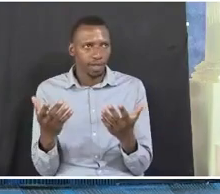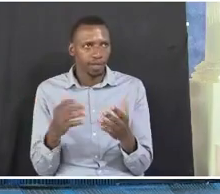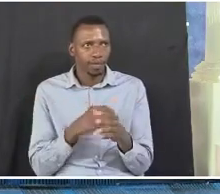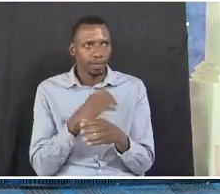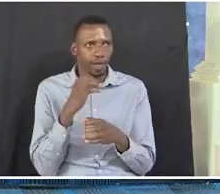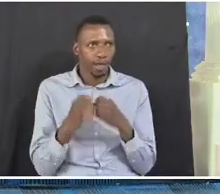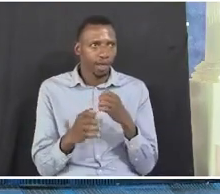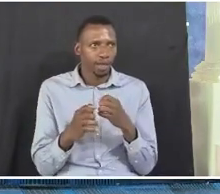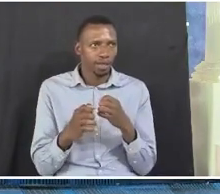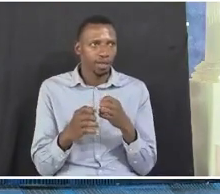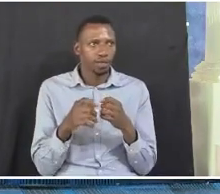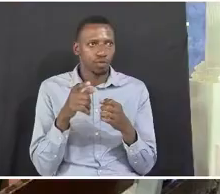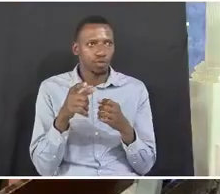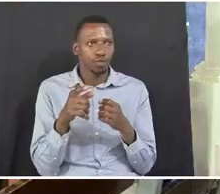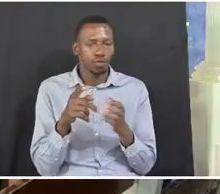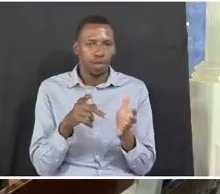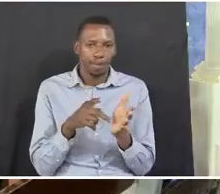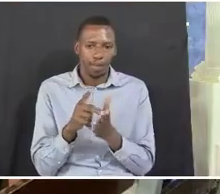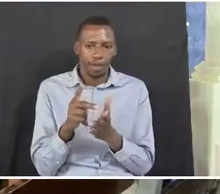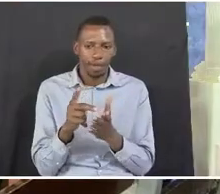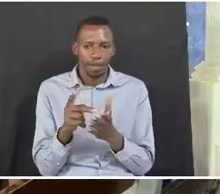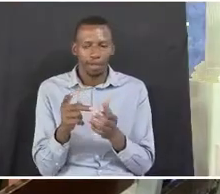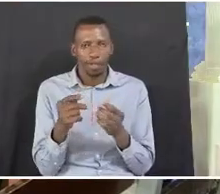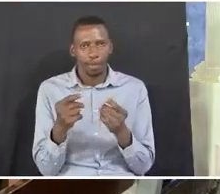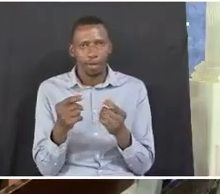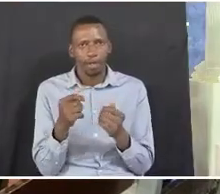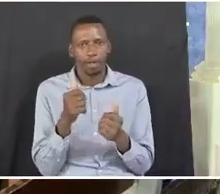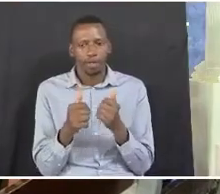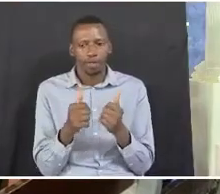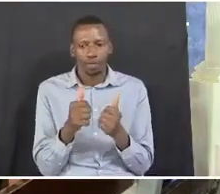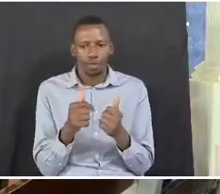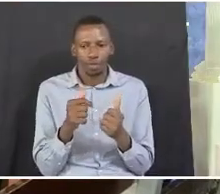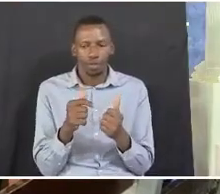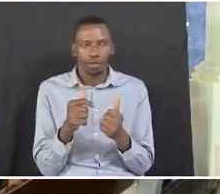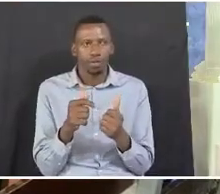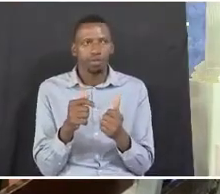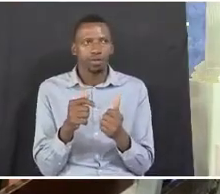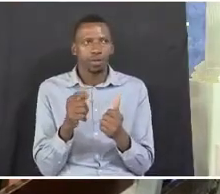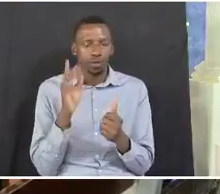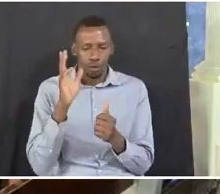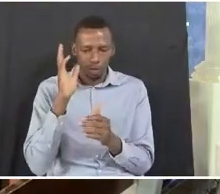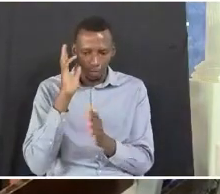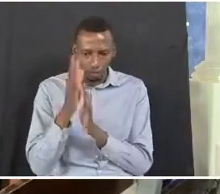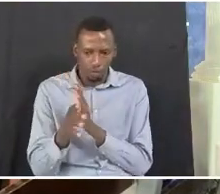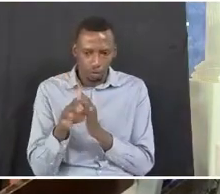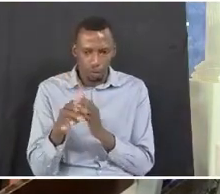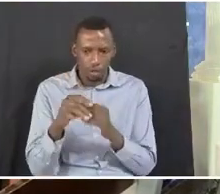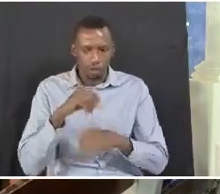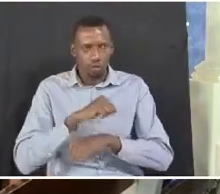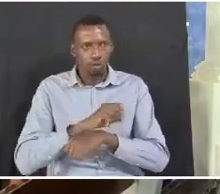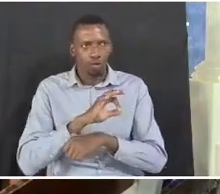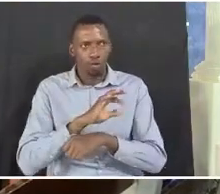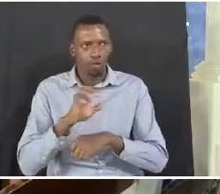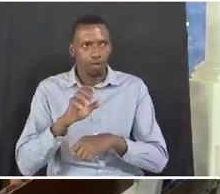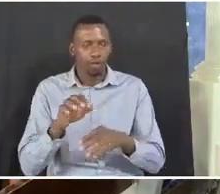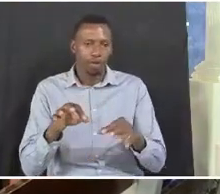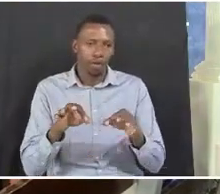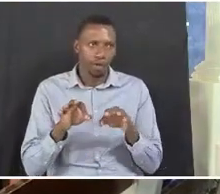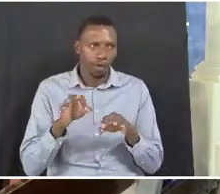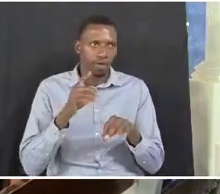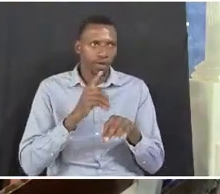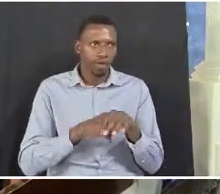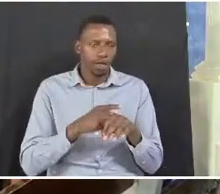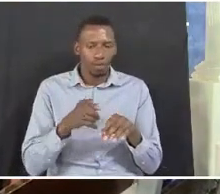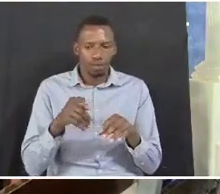of it, you were paid some amount of money which you could go to your school fees account. So when you come out, some